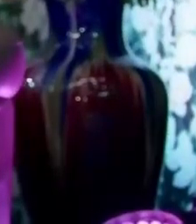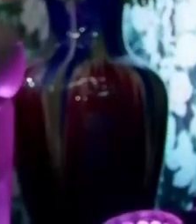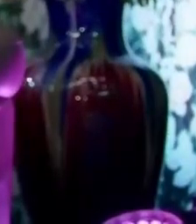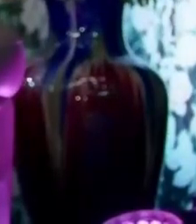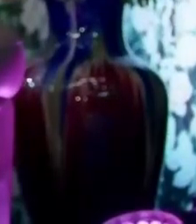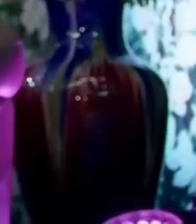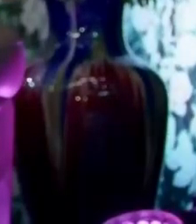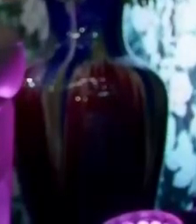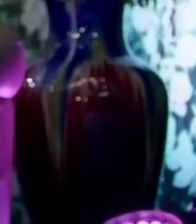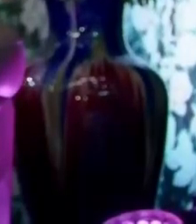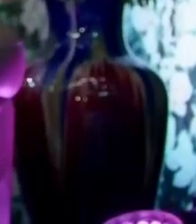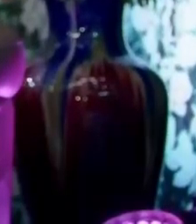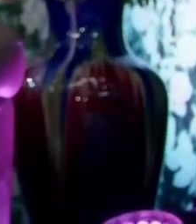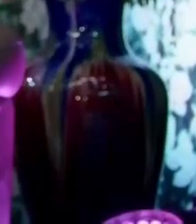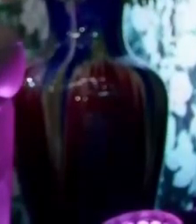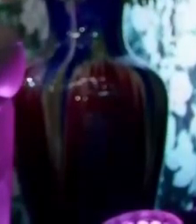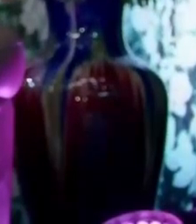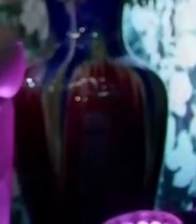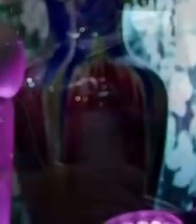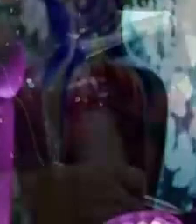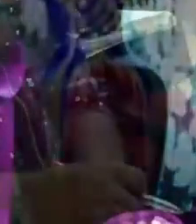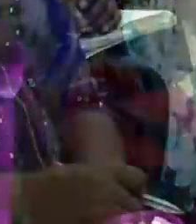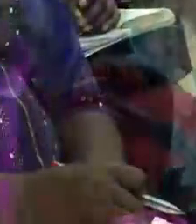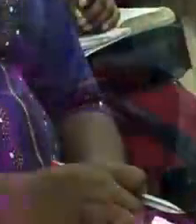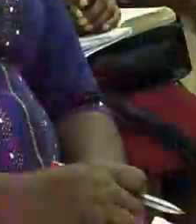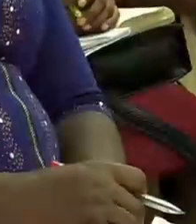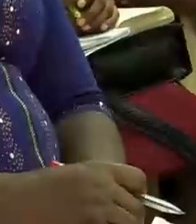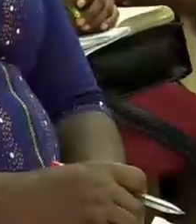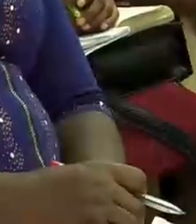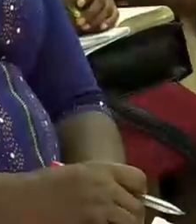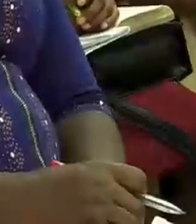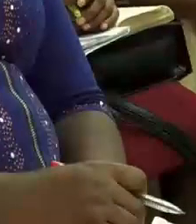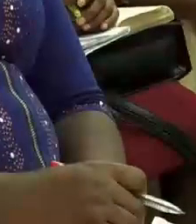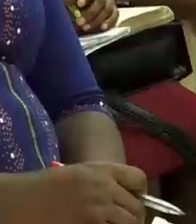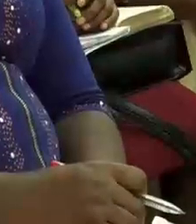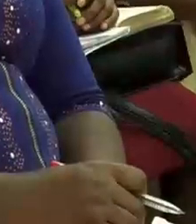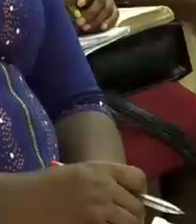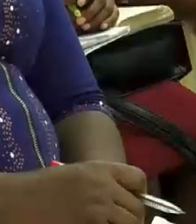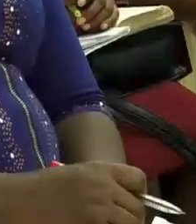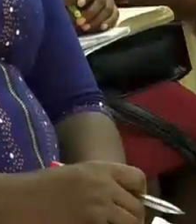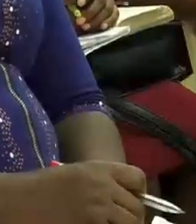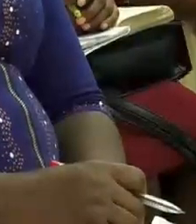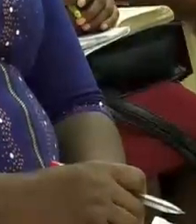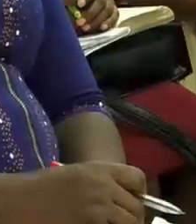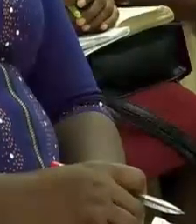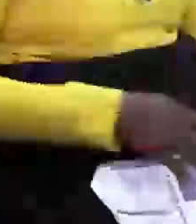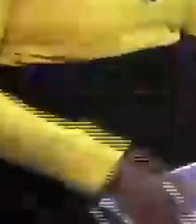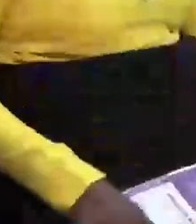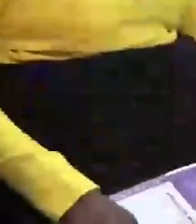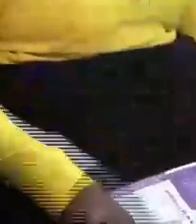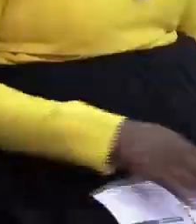and without spot. This is going to be that night. Amen. Your own